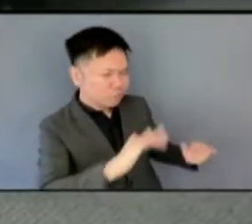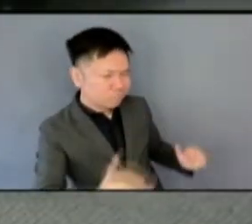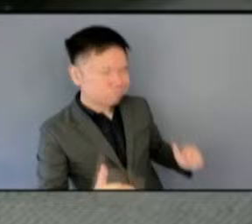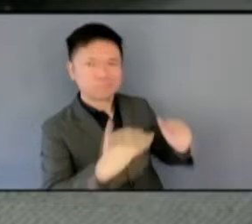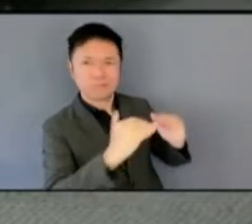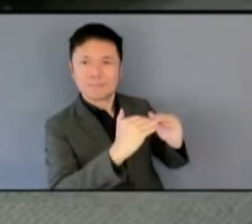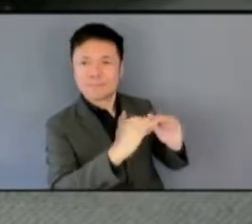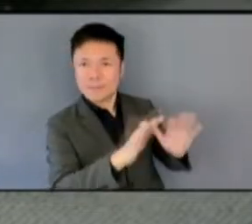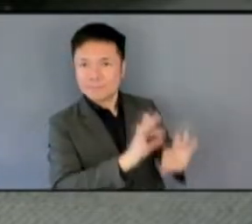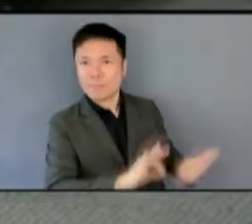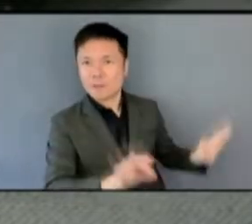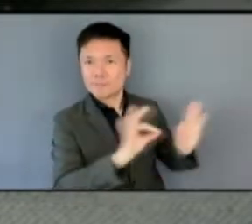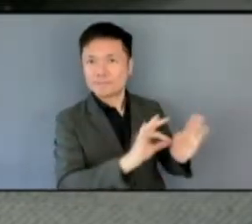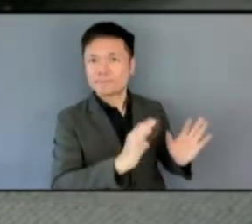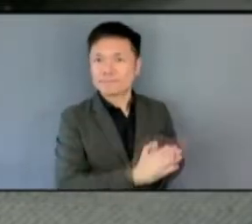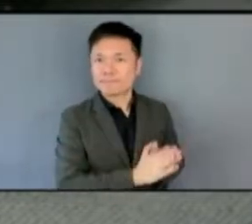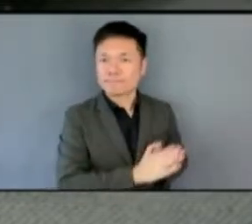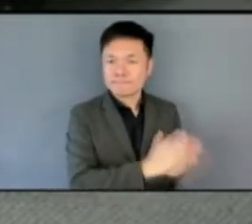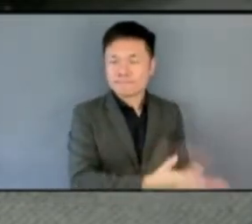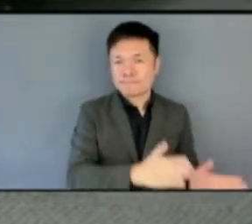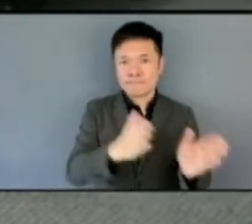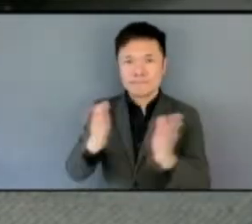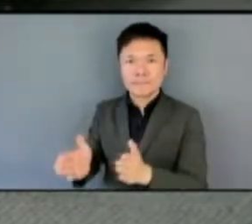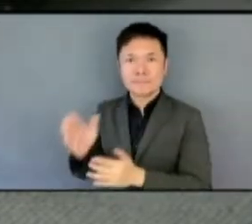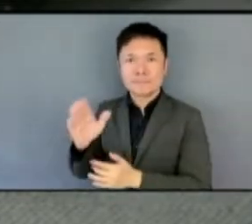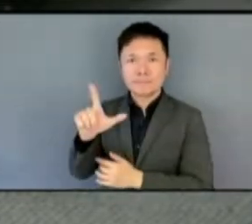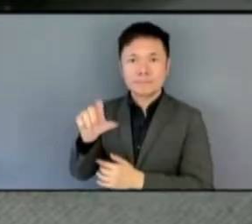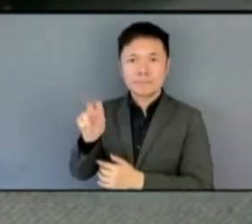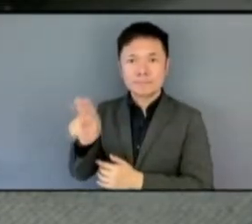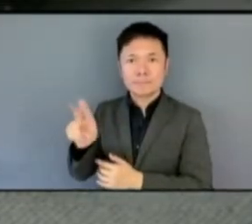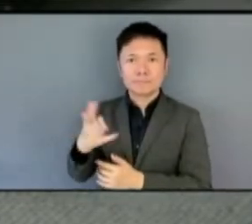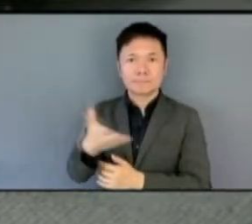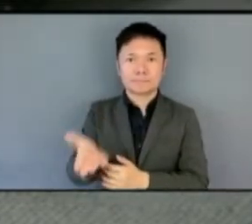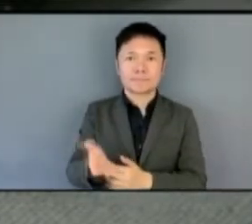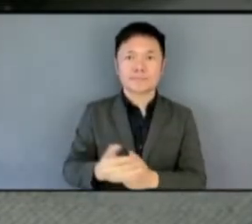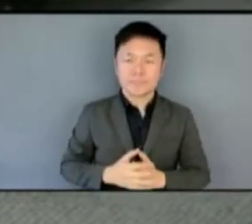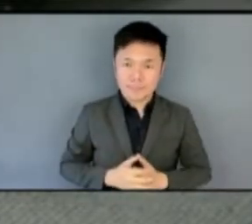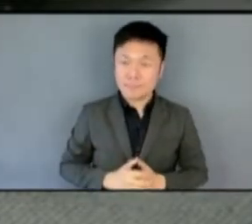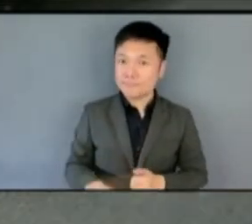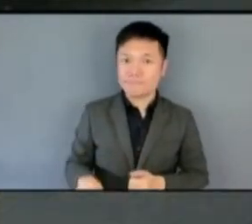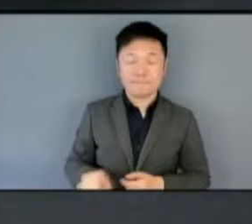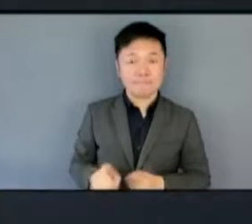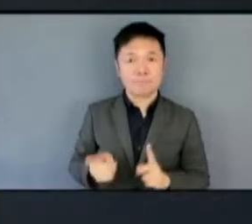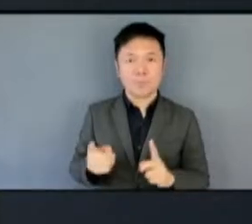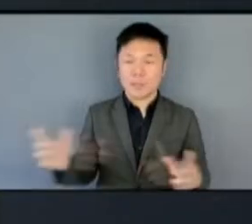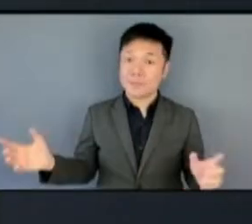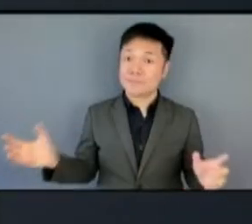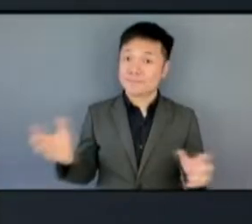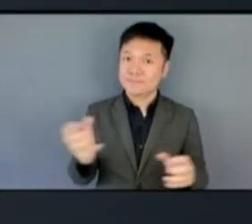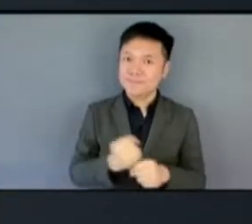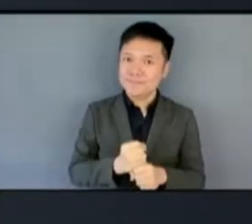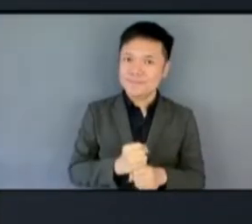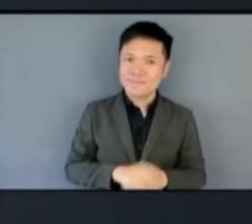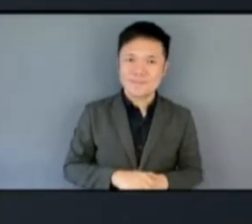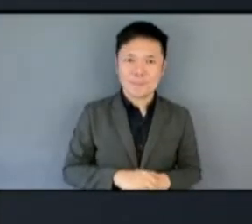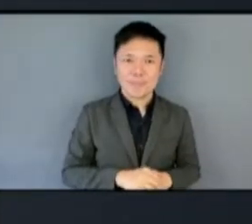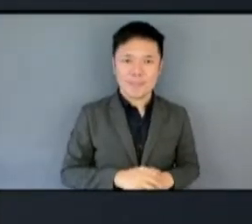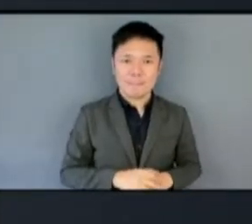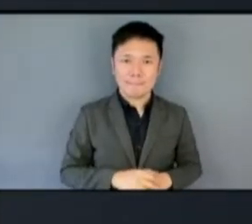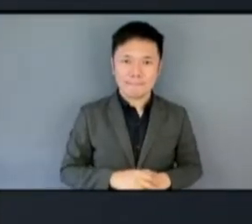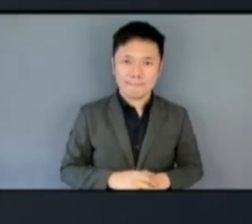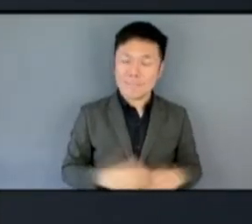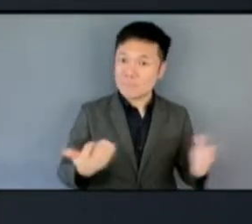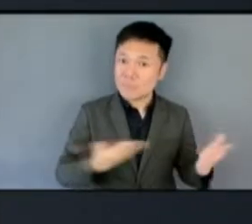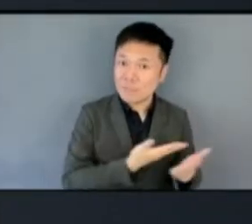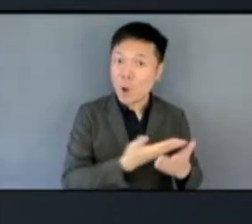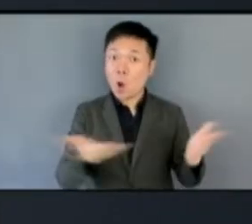Mr. Prasad. Mrs. Lau, over to you. Thank you. So I would like to conclude by core actions by all the